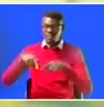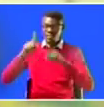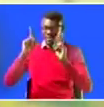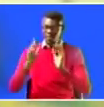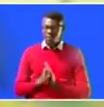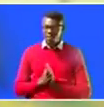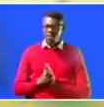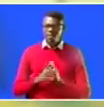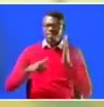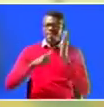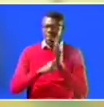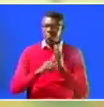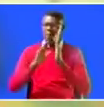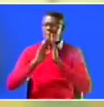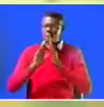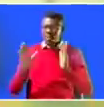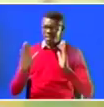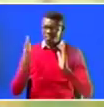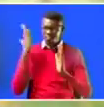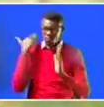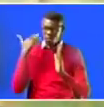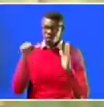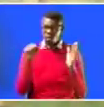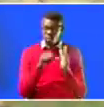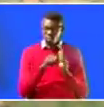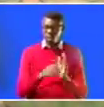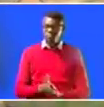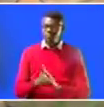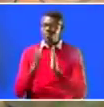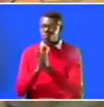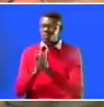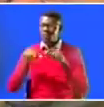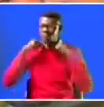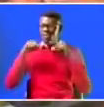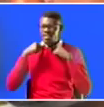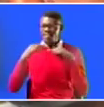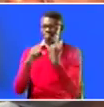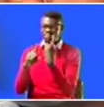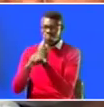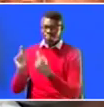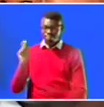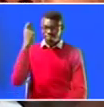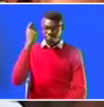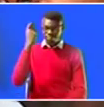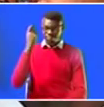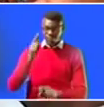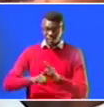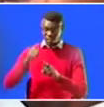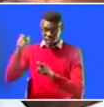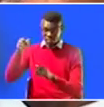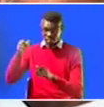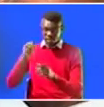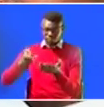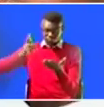headlines and inadvertently been at crosshairs with religious leaders in Kenya after he successfully managed